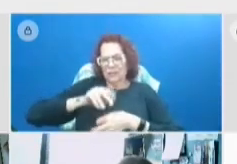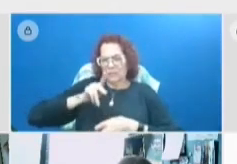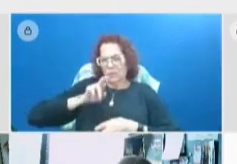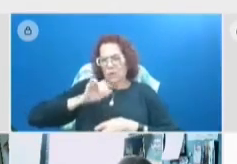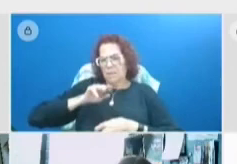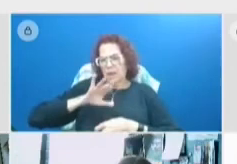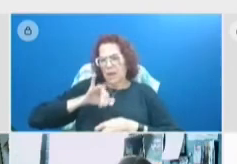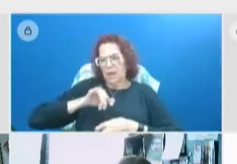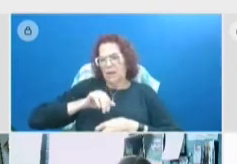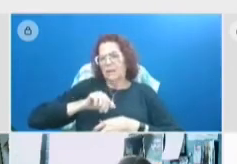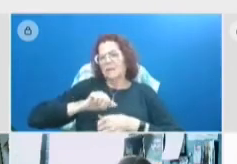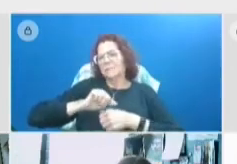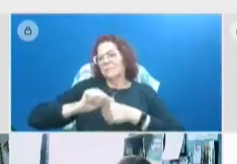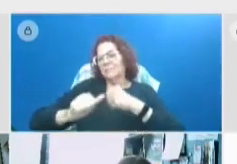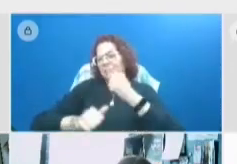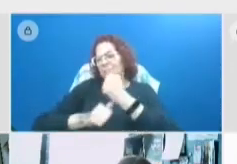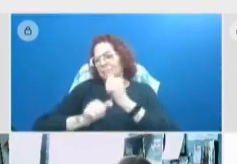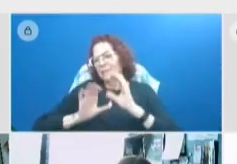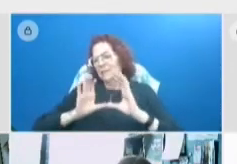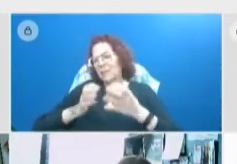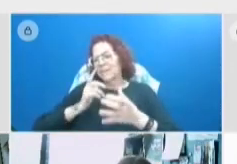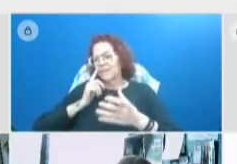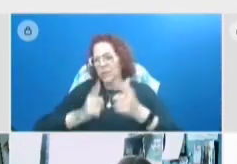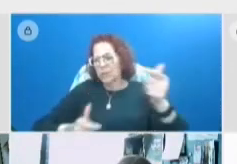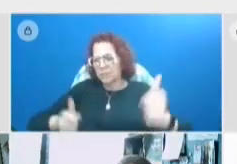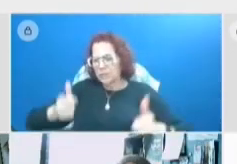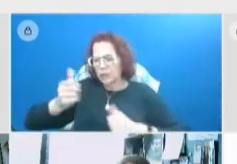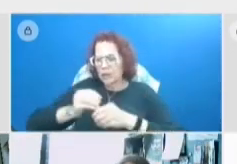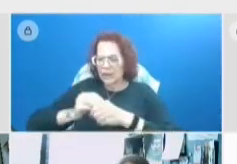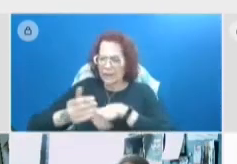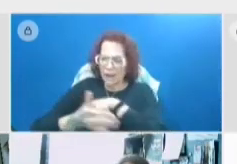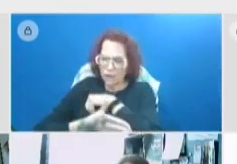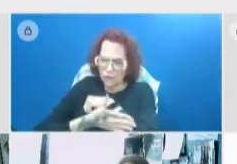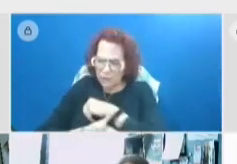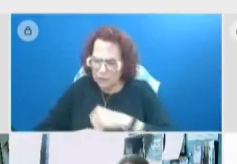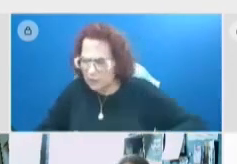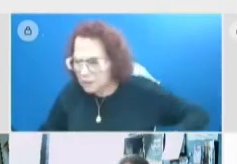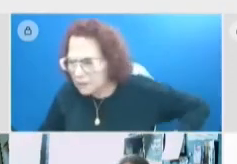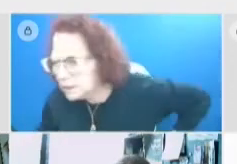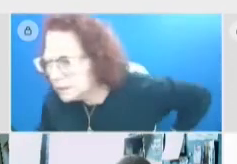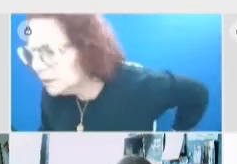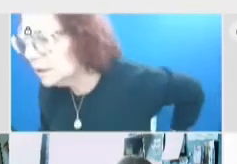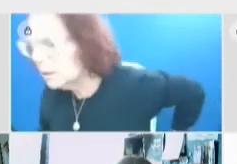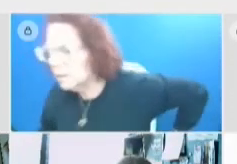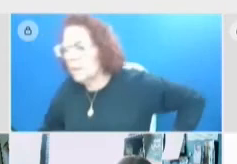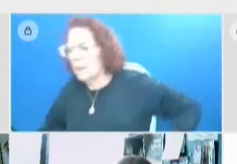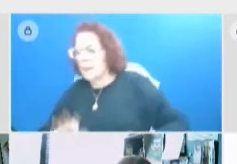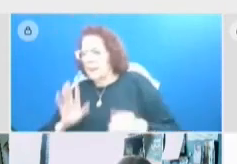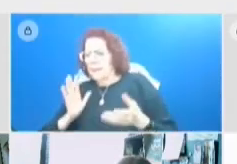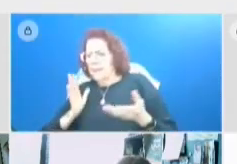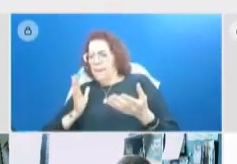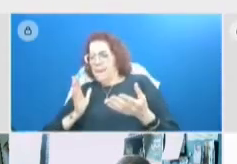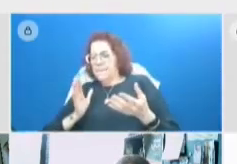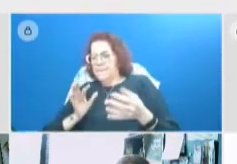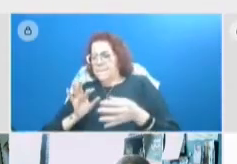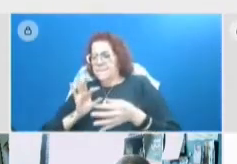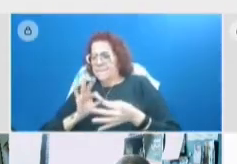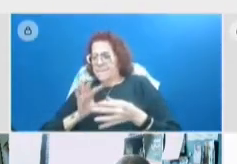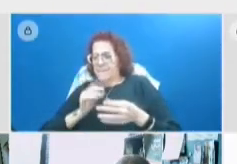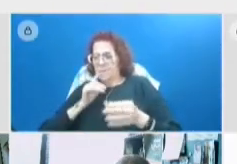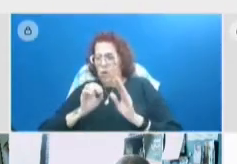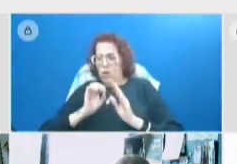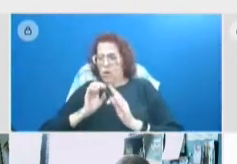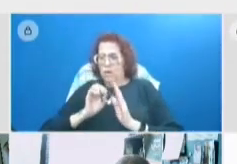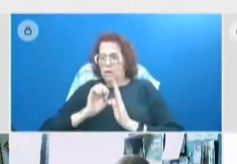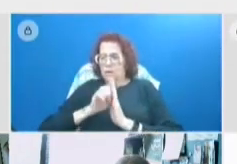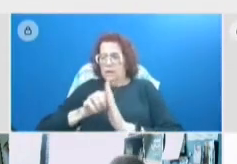in the county. But you're saying right now that, let's just take Albany County, for example. Albany County